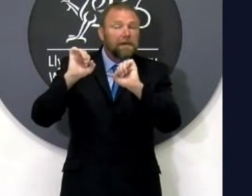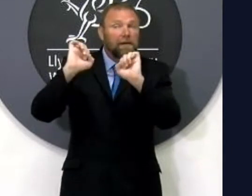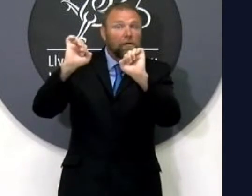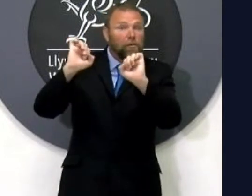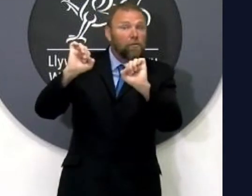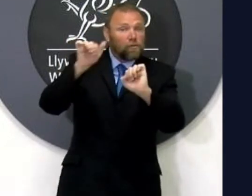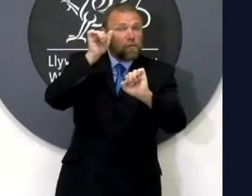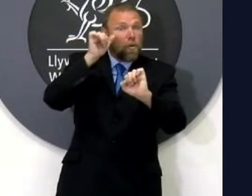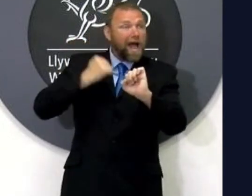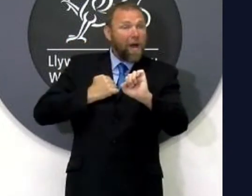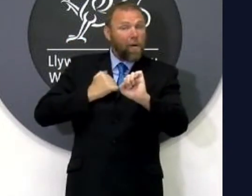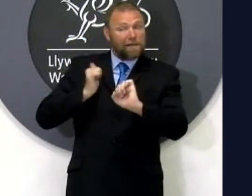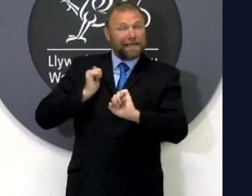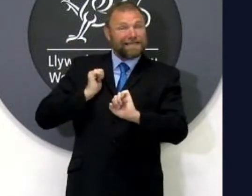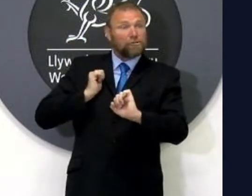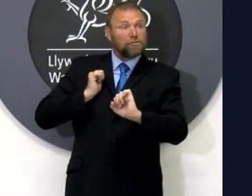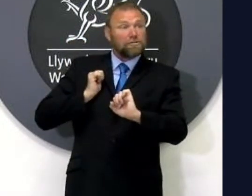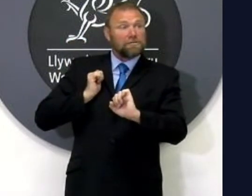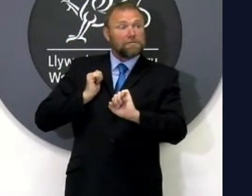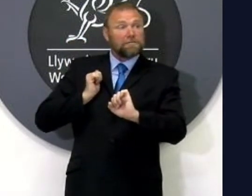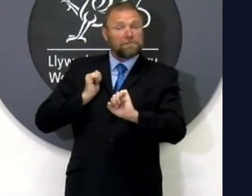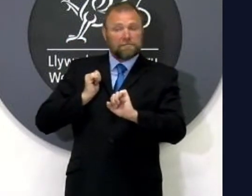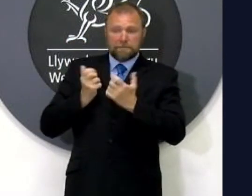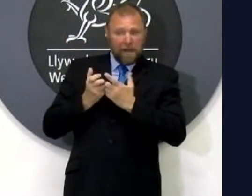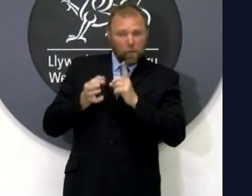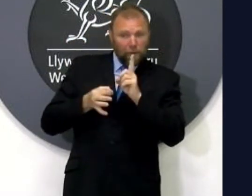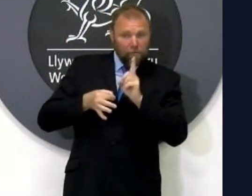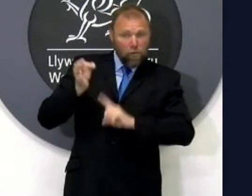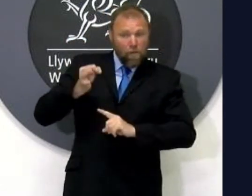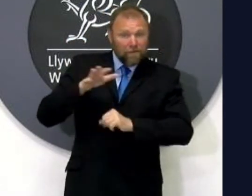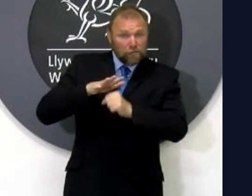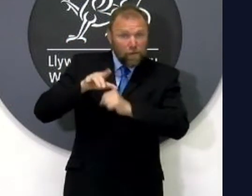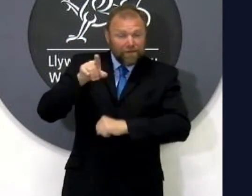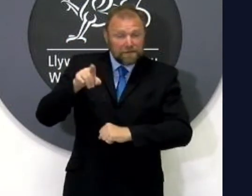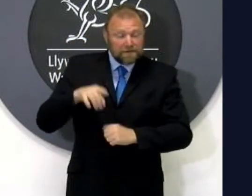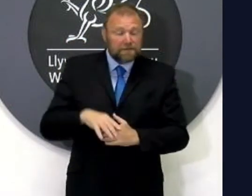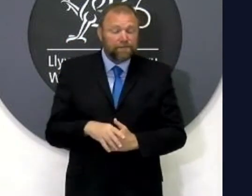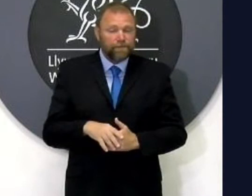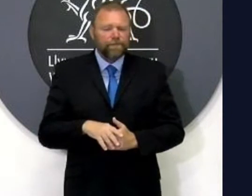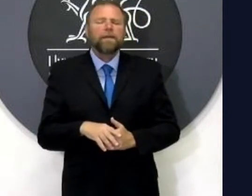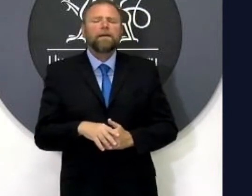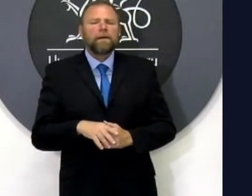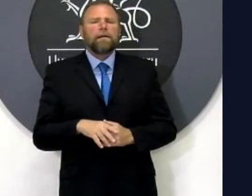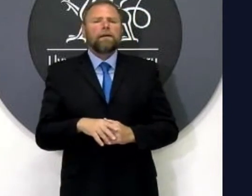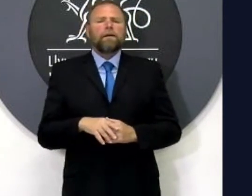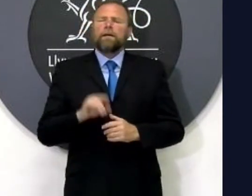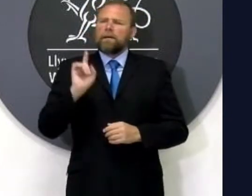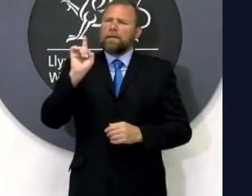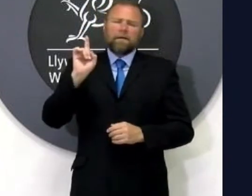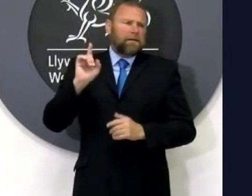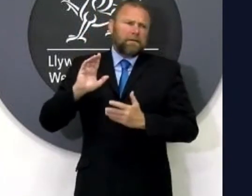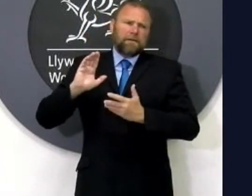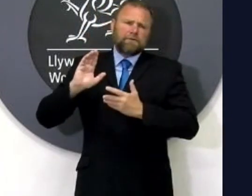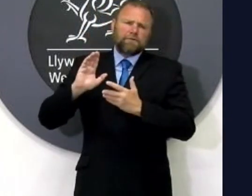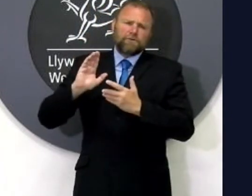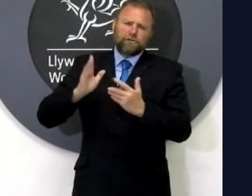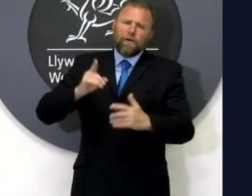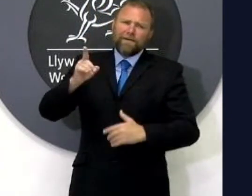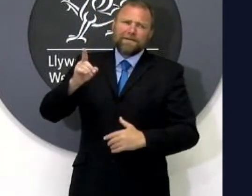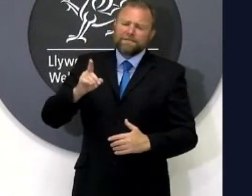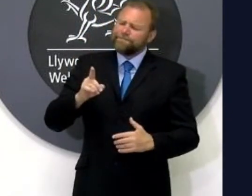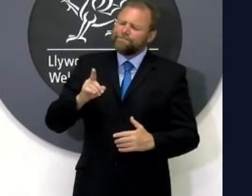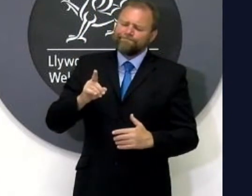our expectations are in terms of improving the service in North Wales. The service has obviously been under a huge amount of